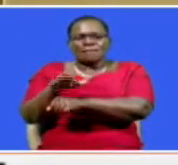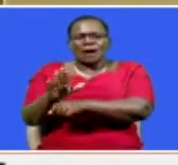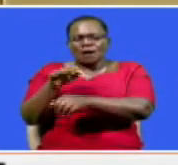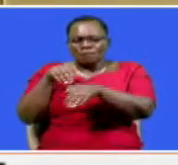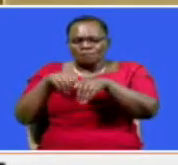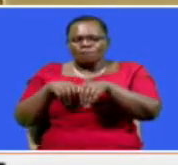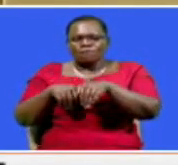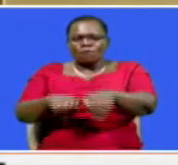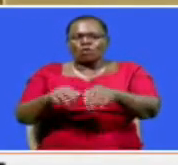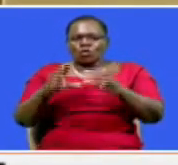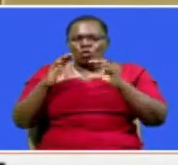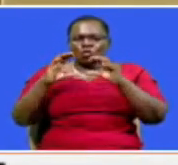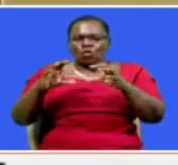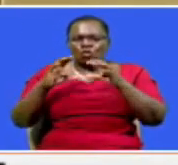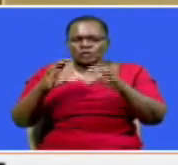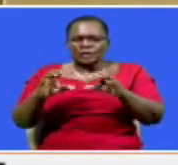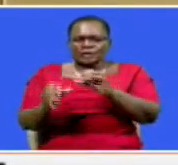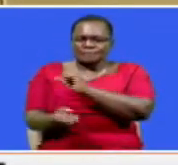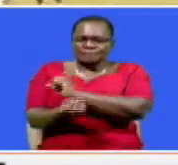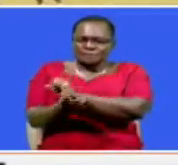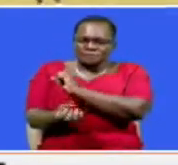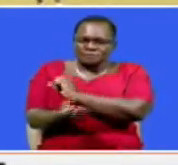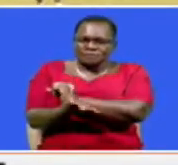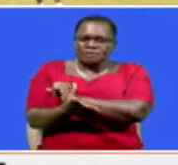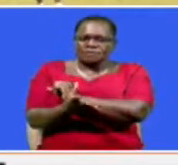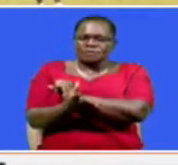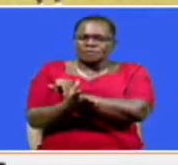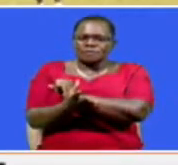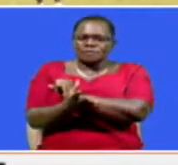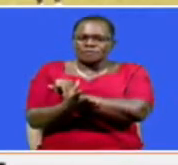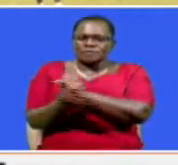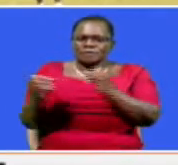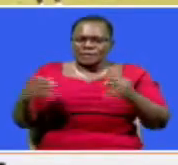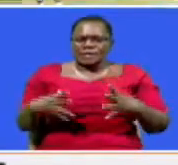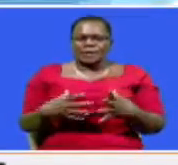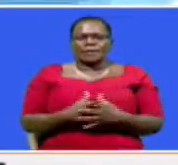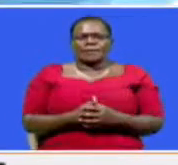follow the coach's instructions to the letter.